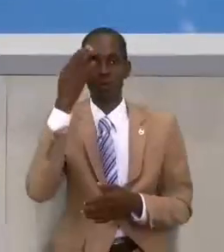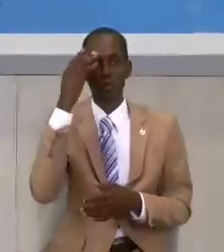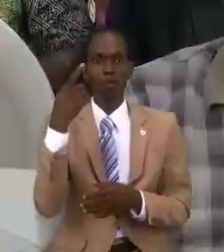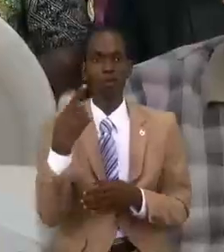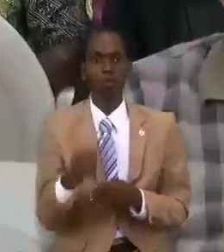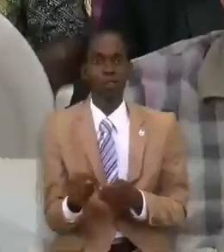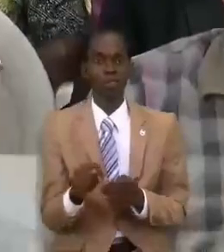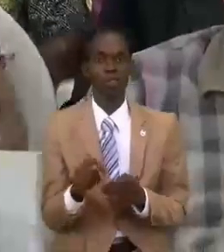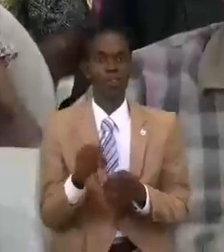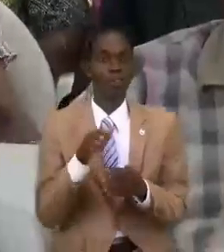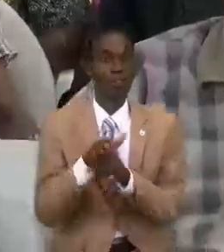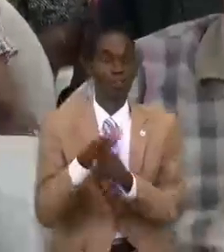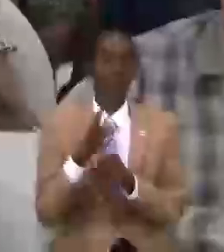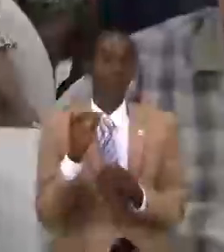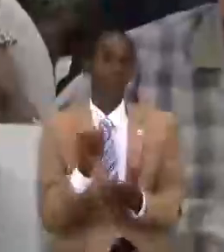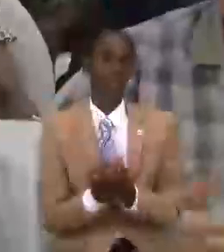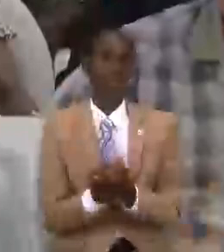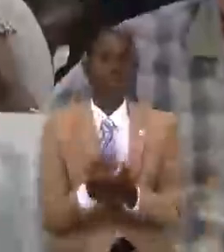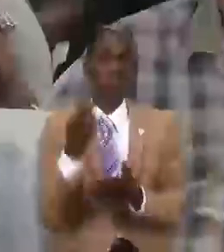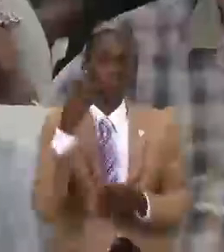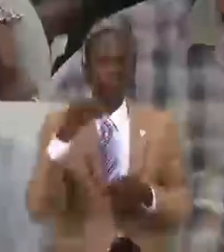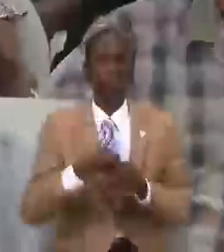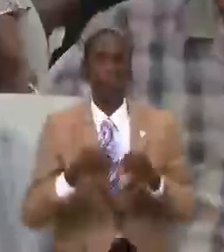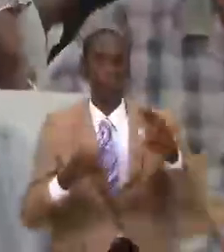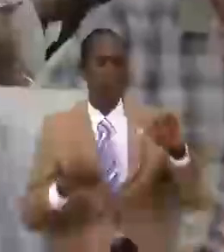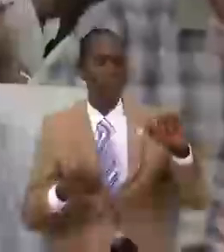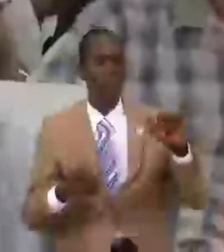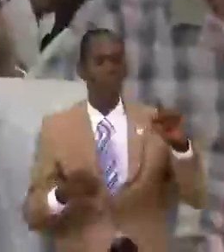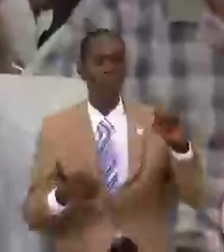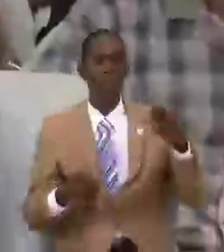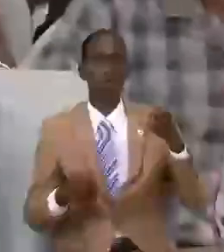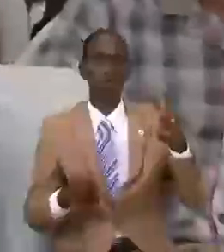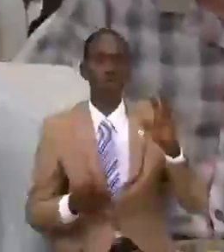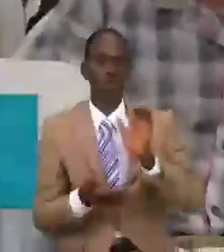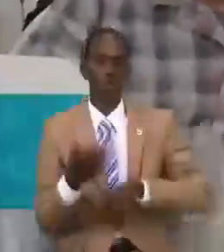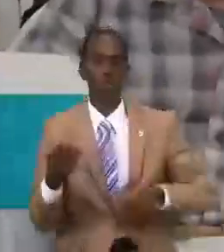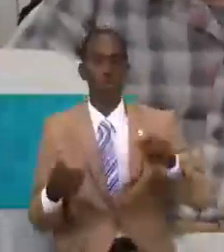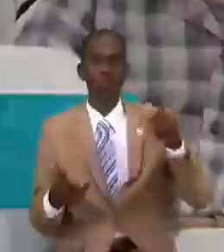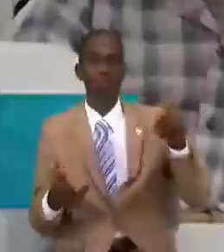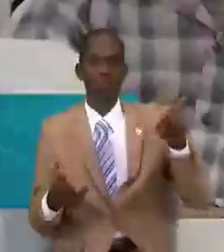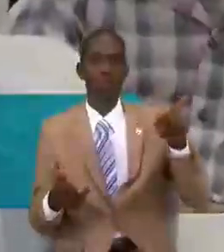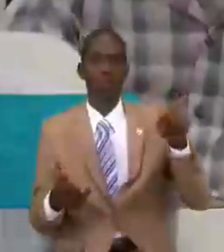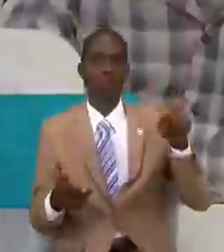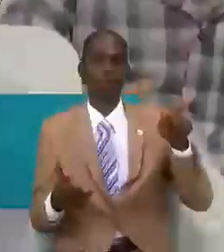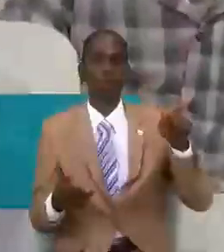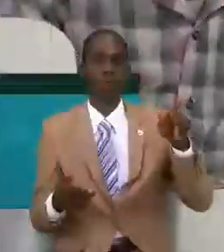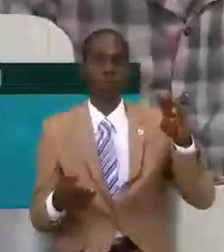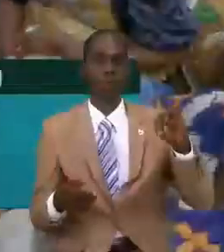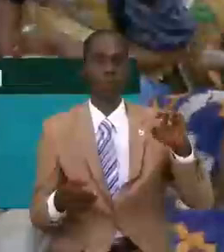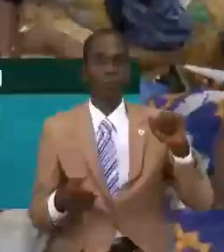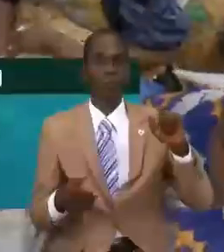1, reading from verse 21. In Matthew chapter 1, reading from